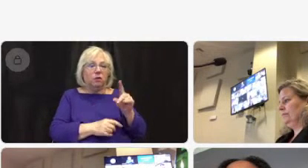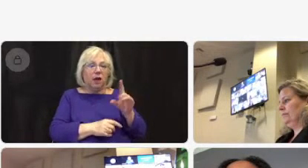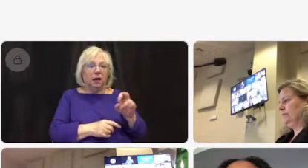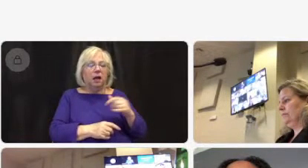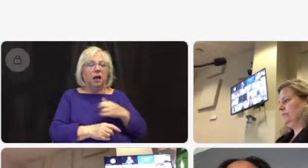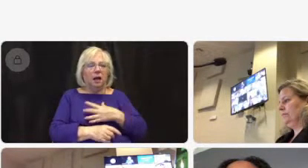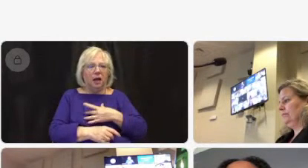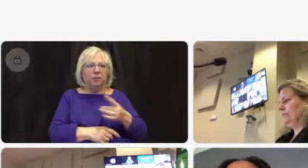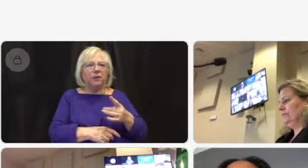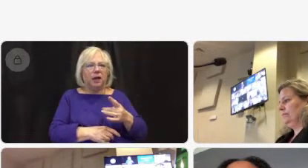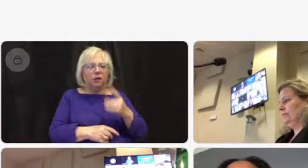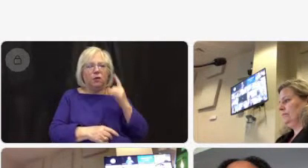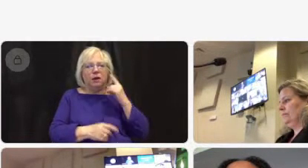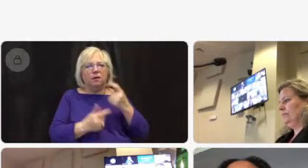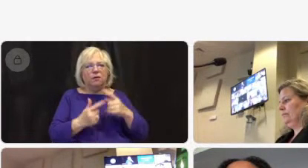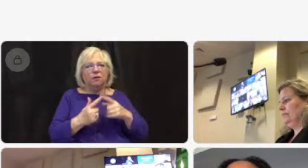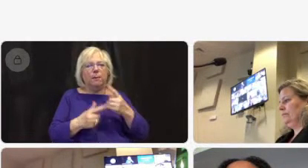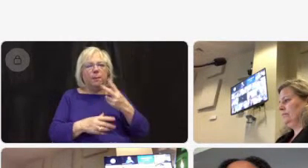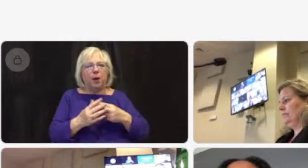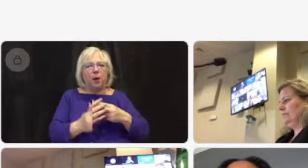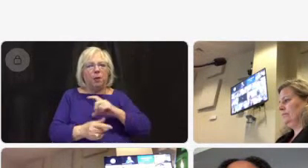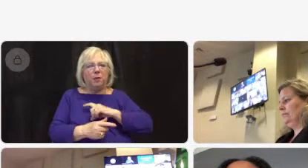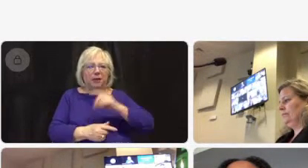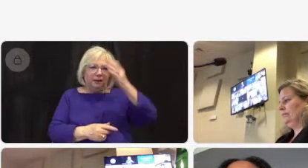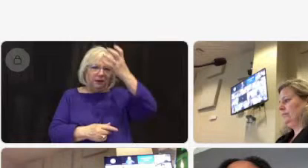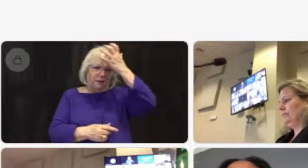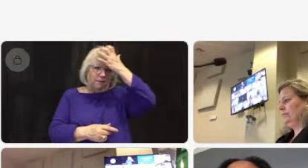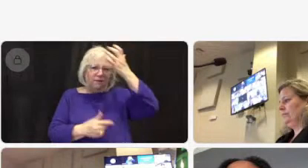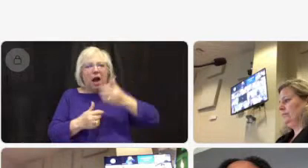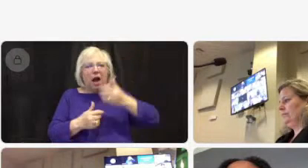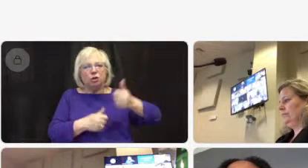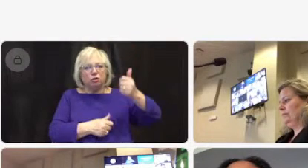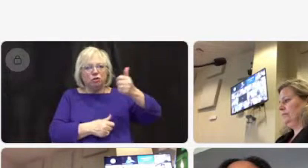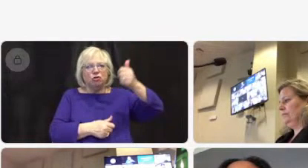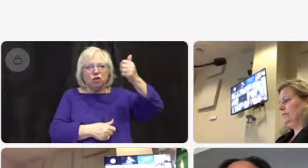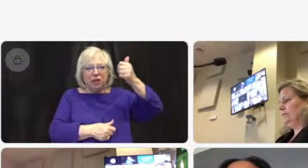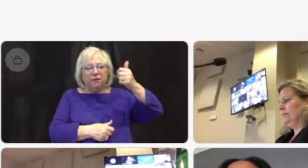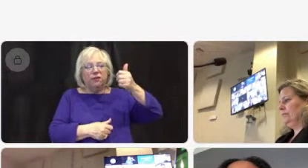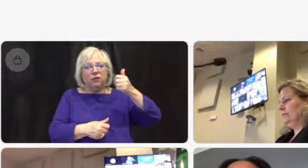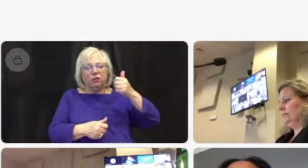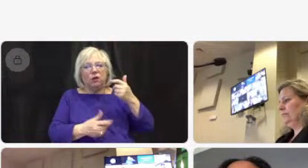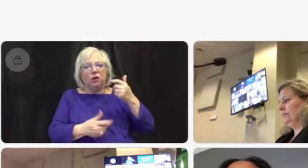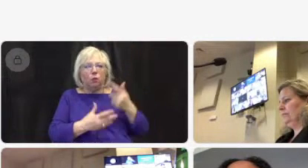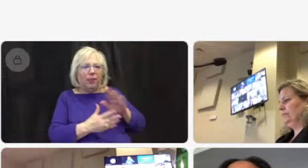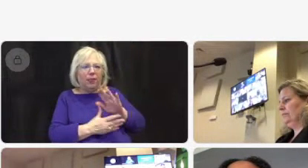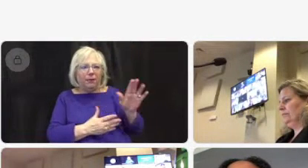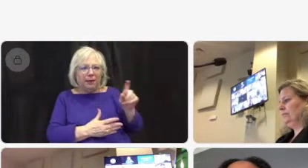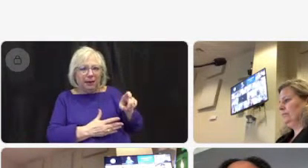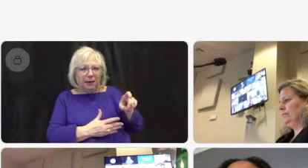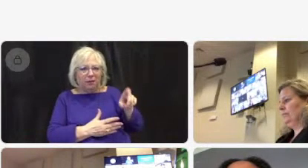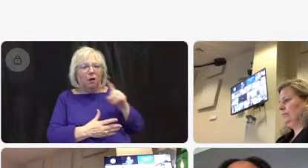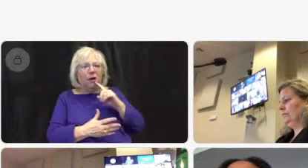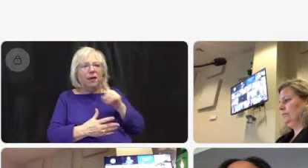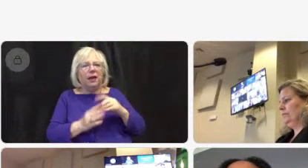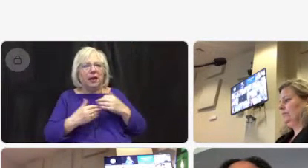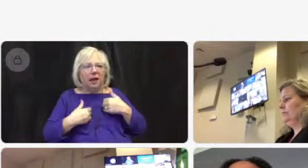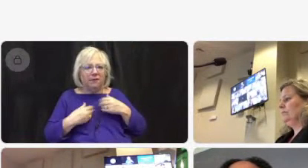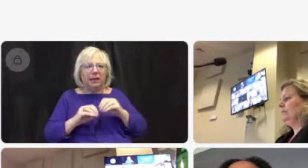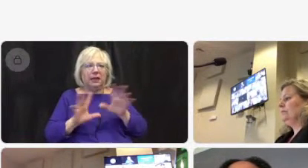and Chief Helton on what their needs are, and then have it very clearly broken